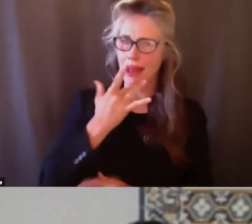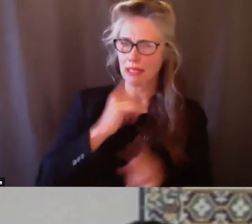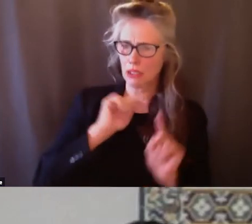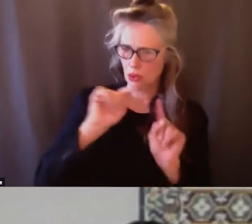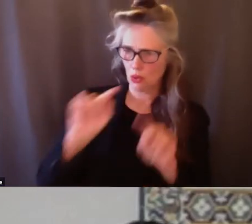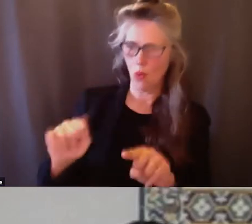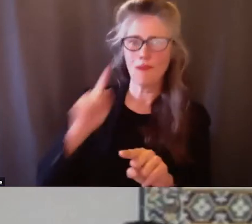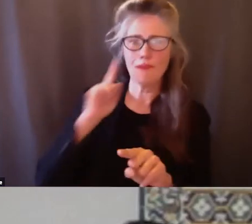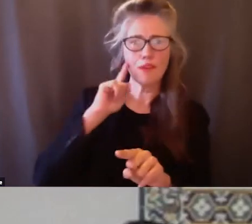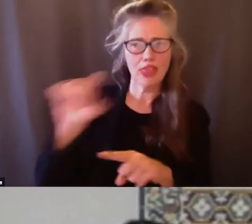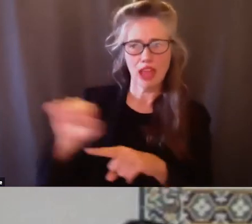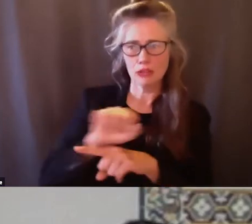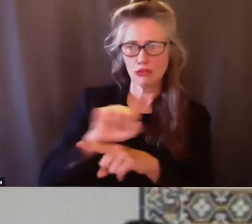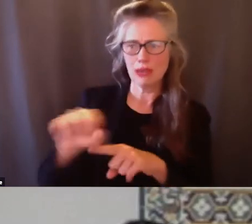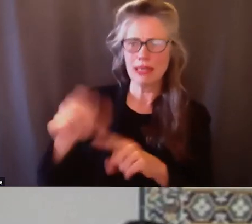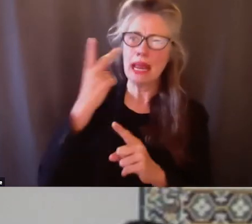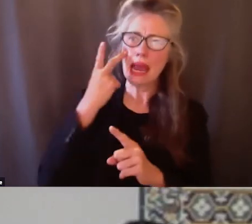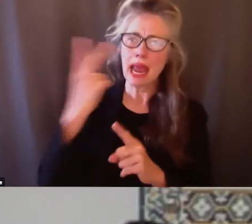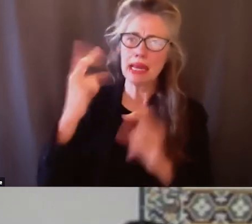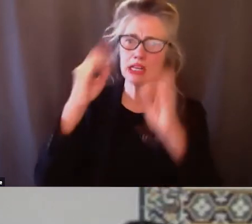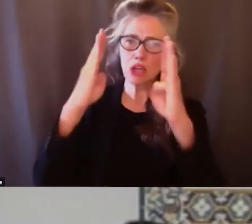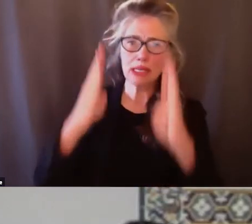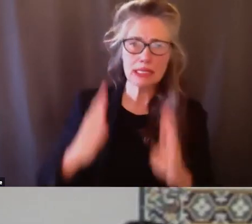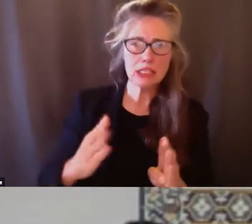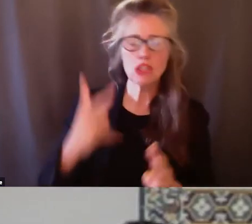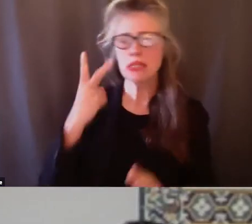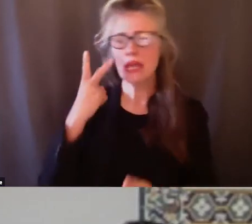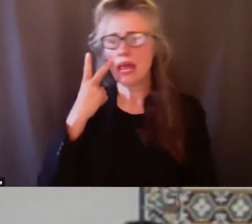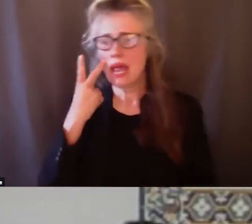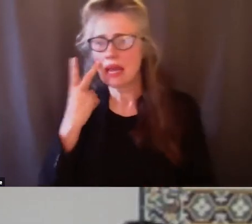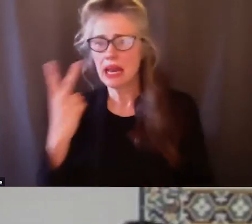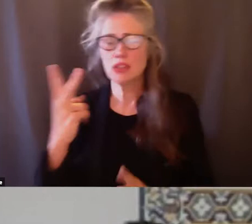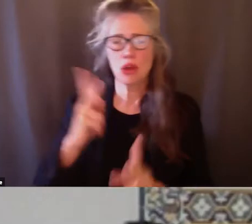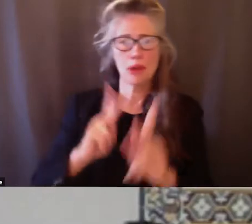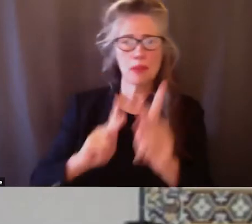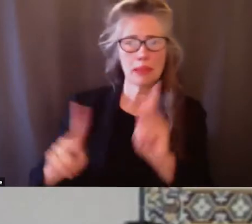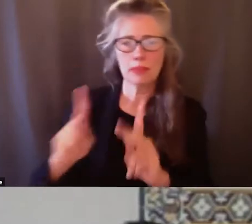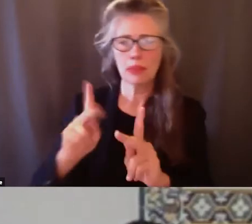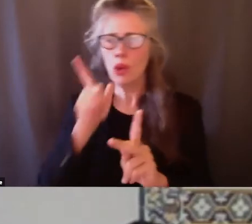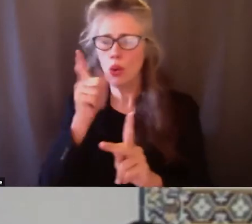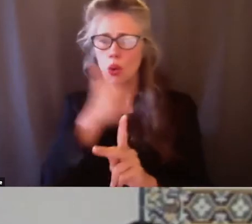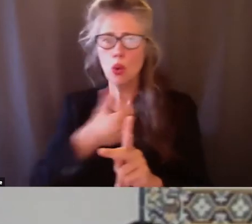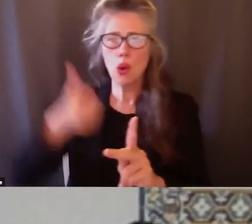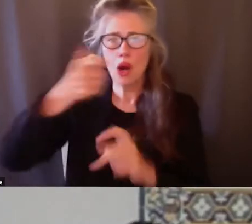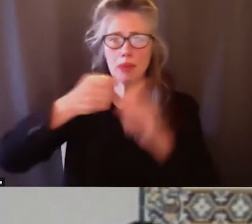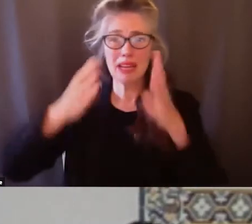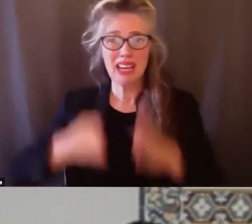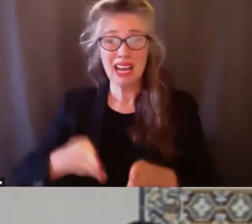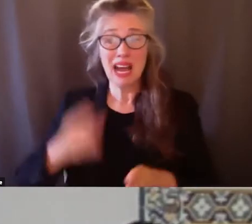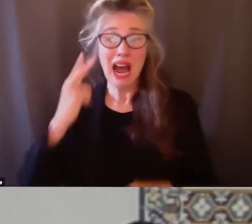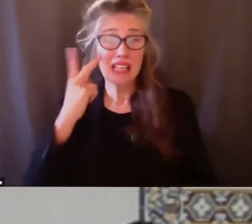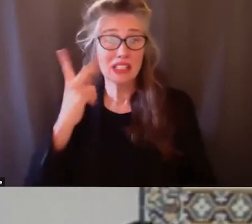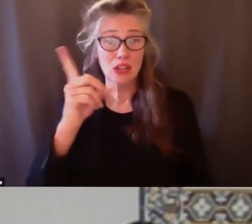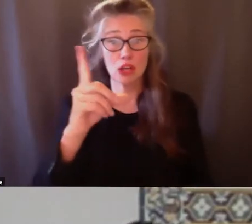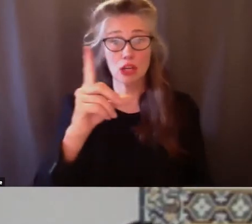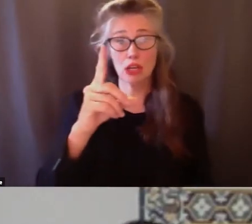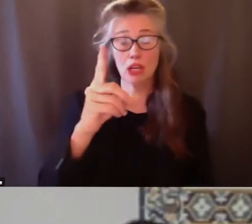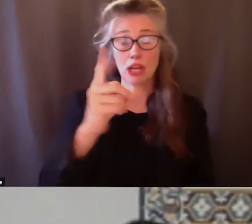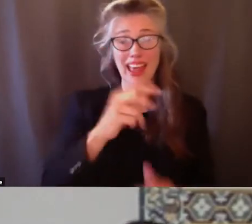work. And the keynote speaker, and I apologize, I don't know her name, Dr. Mad. M-A-T-T.